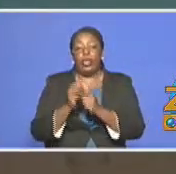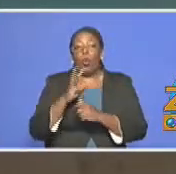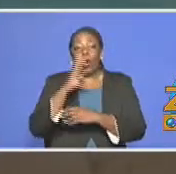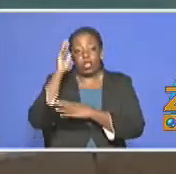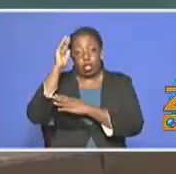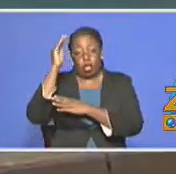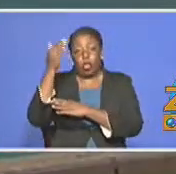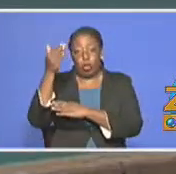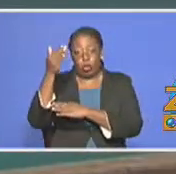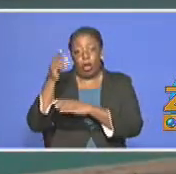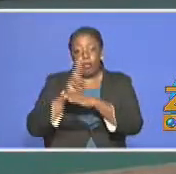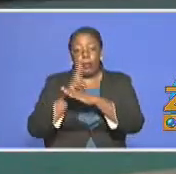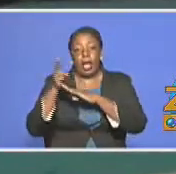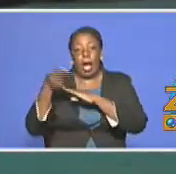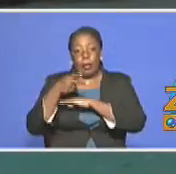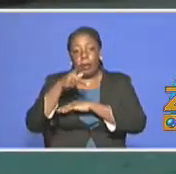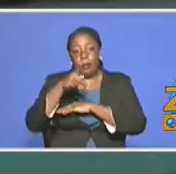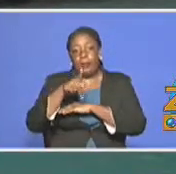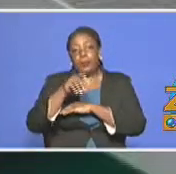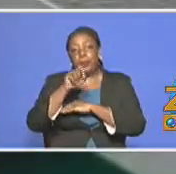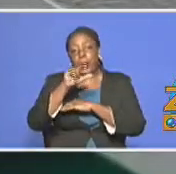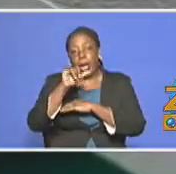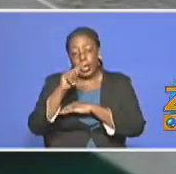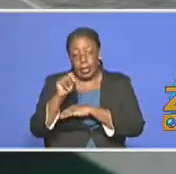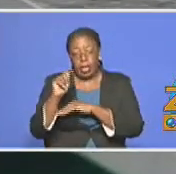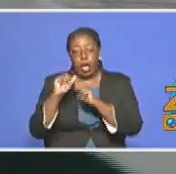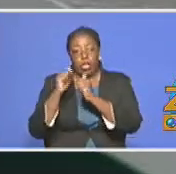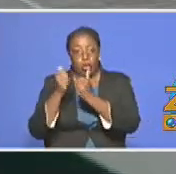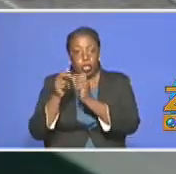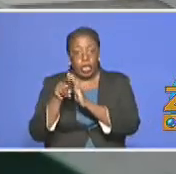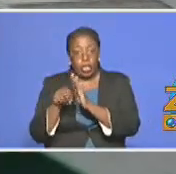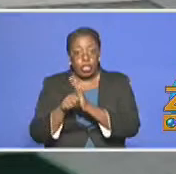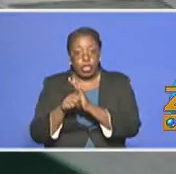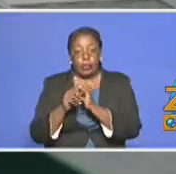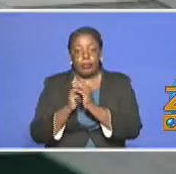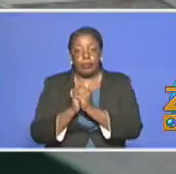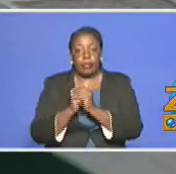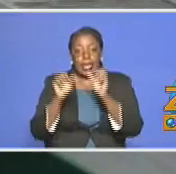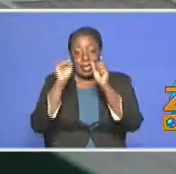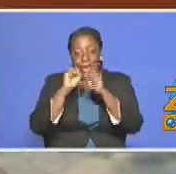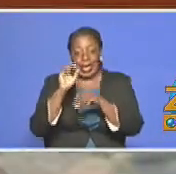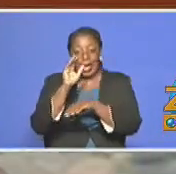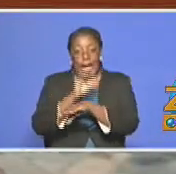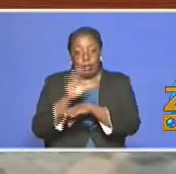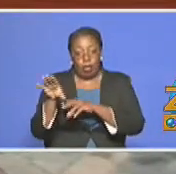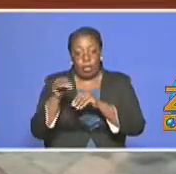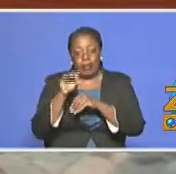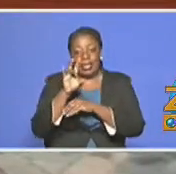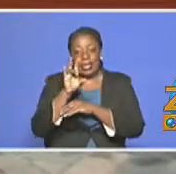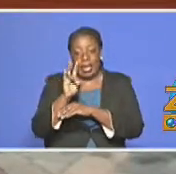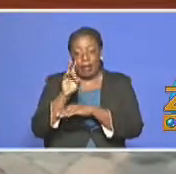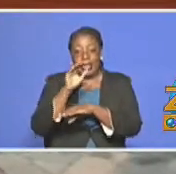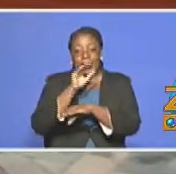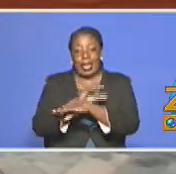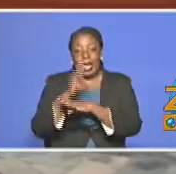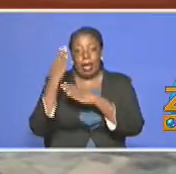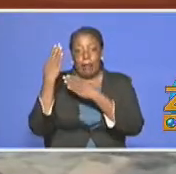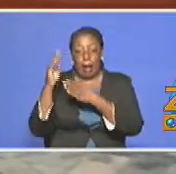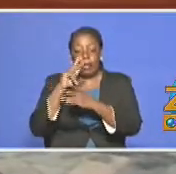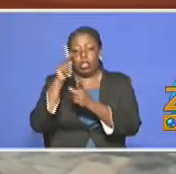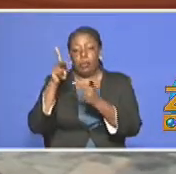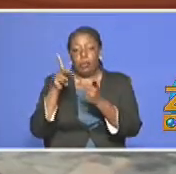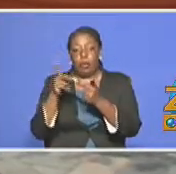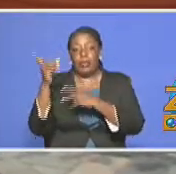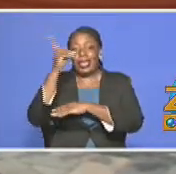of the Nassau Harbor Pilots Association. The vessel leaves port this Saturday afternoon to begin its 7-night Bahamas and Perfect Day